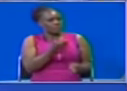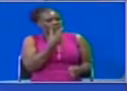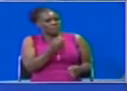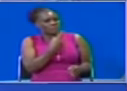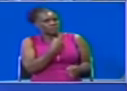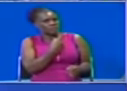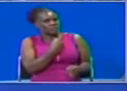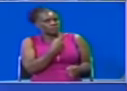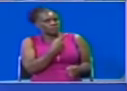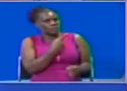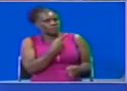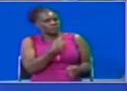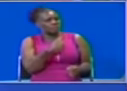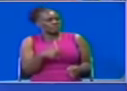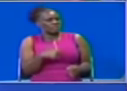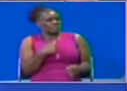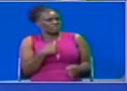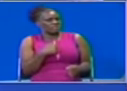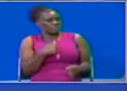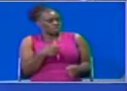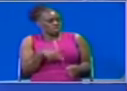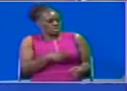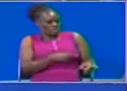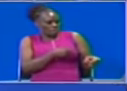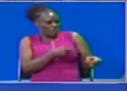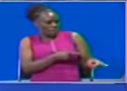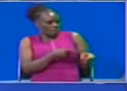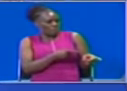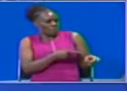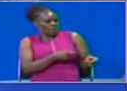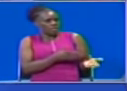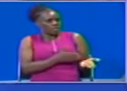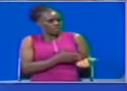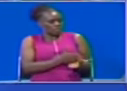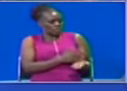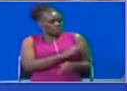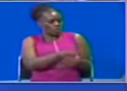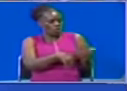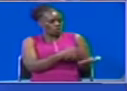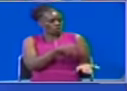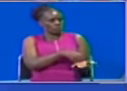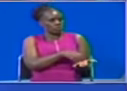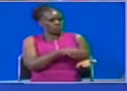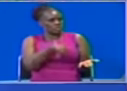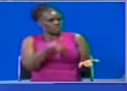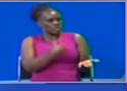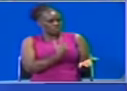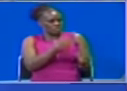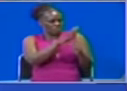pharmacists, literally we feel we are under attack. I think throughout this whole situation, we have been